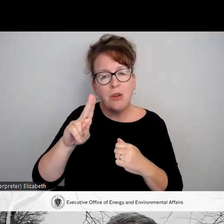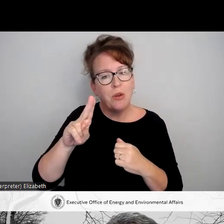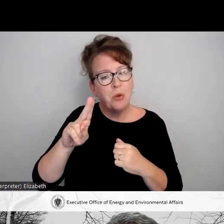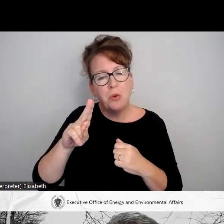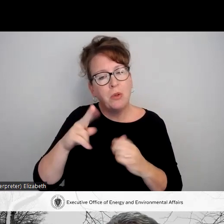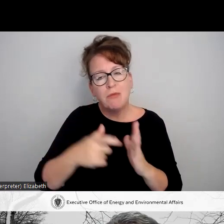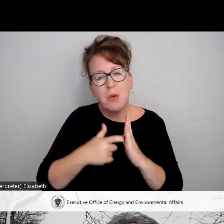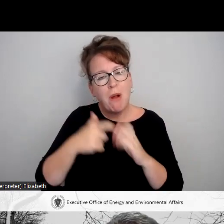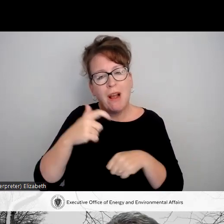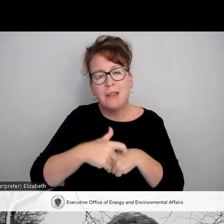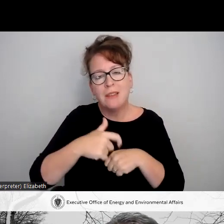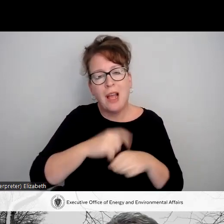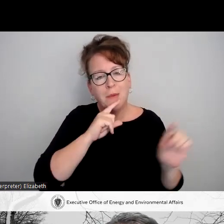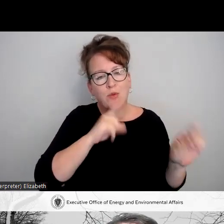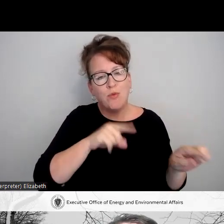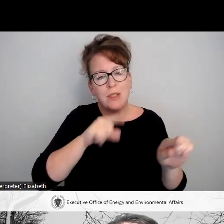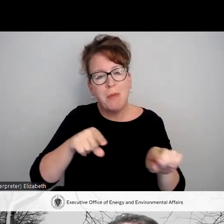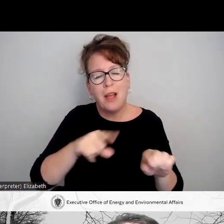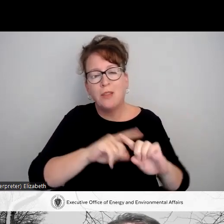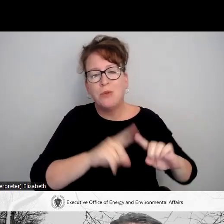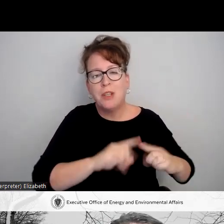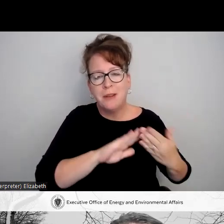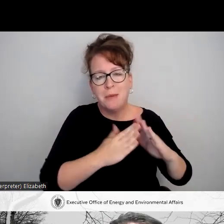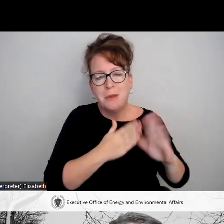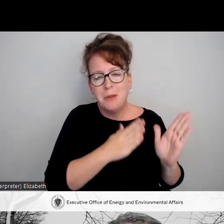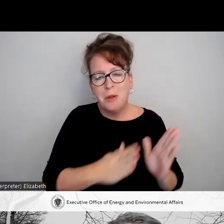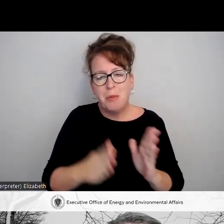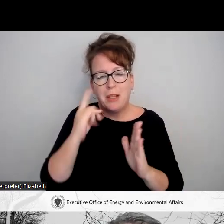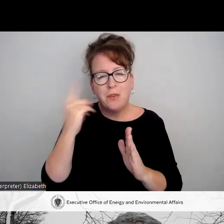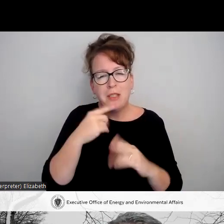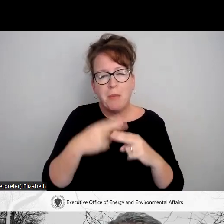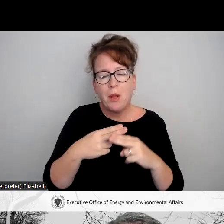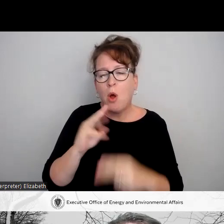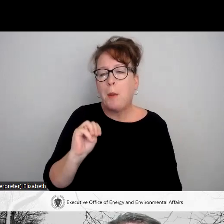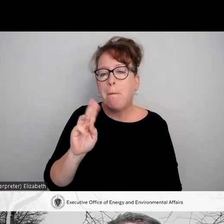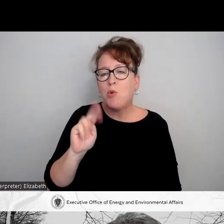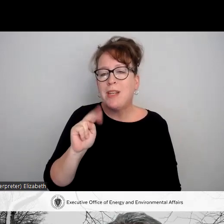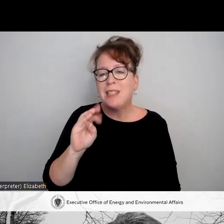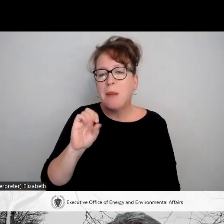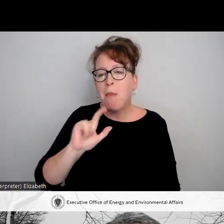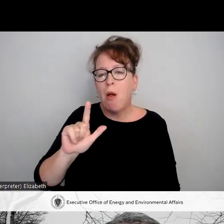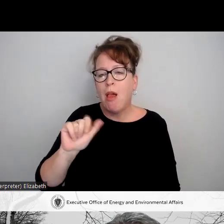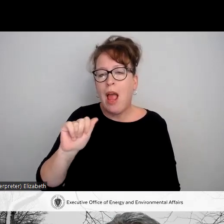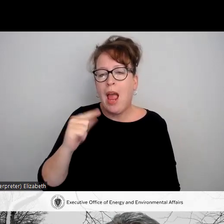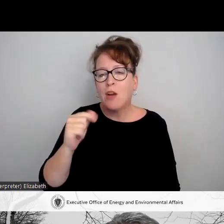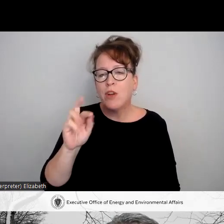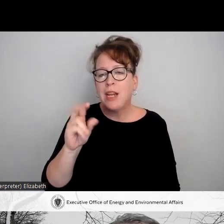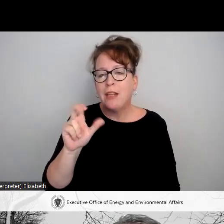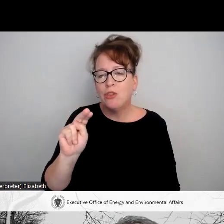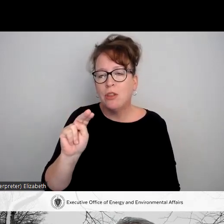to respond to municipal plans for what is called municipal aggregation. We're looking to do a